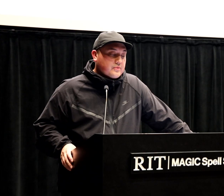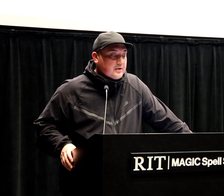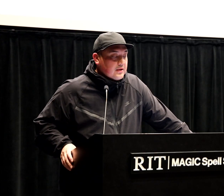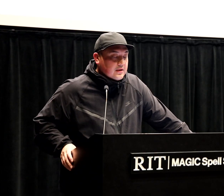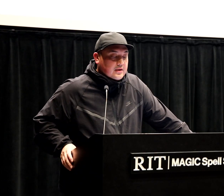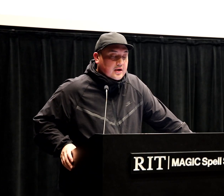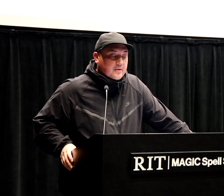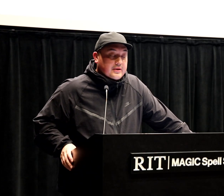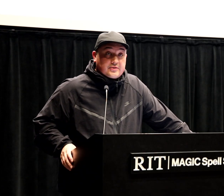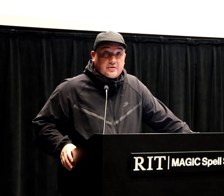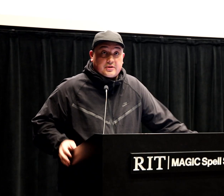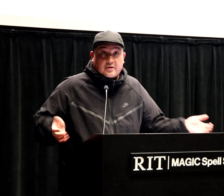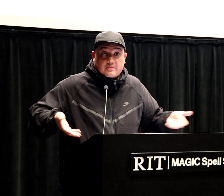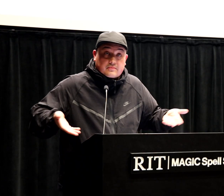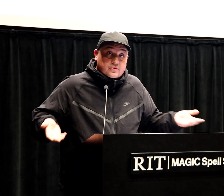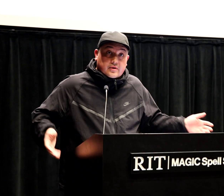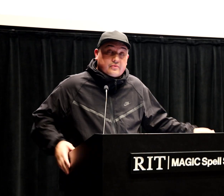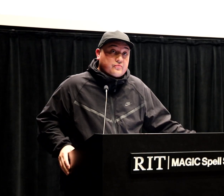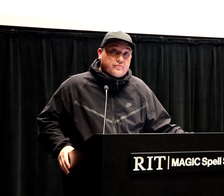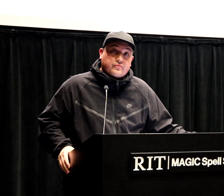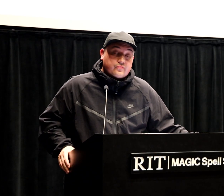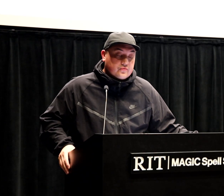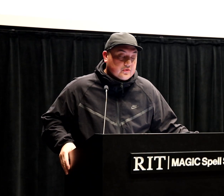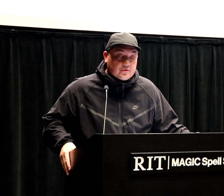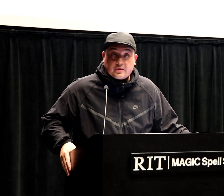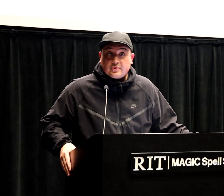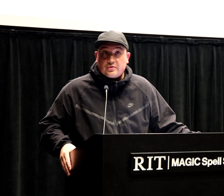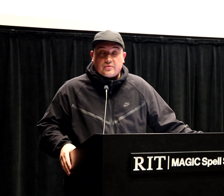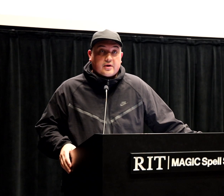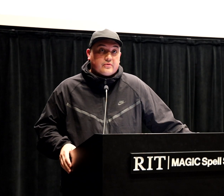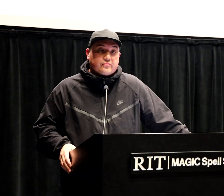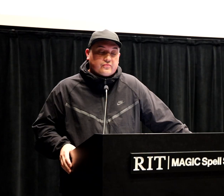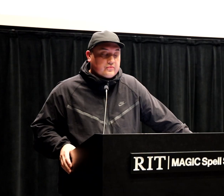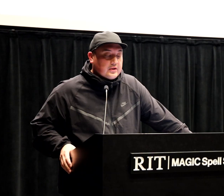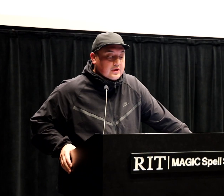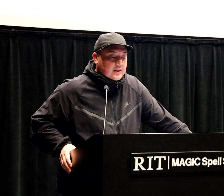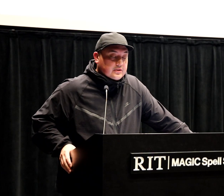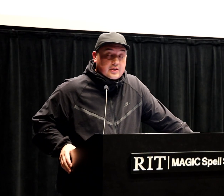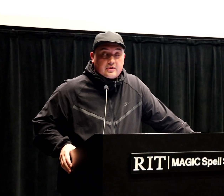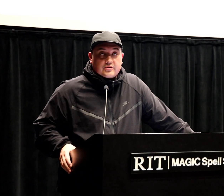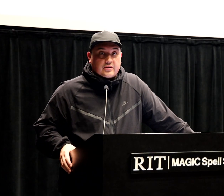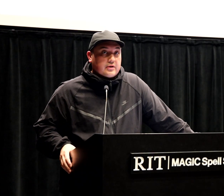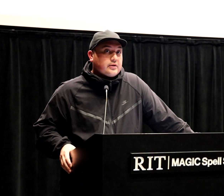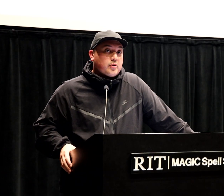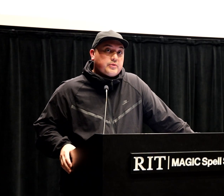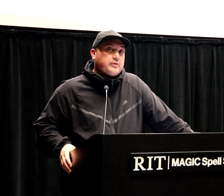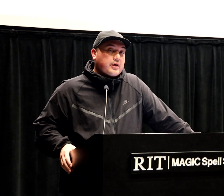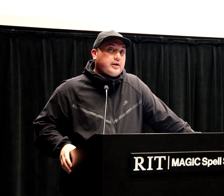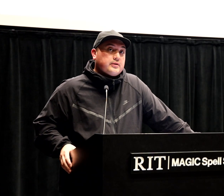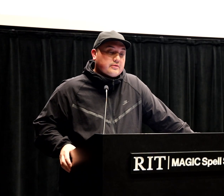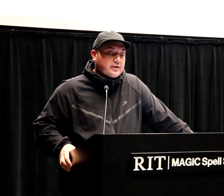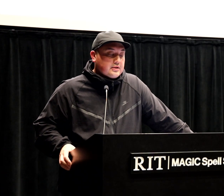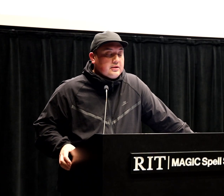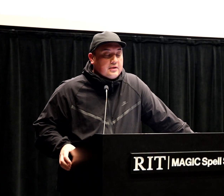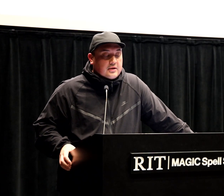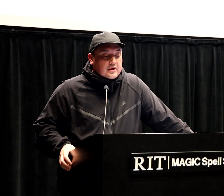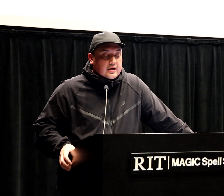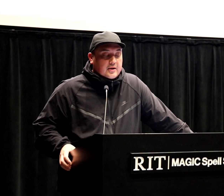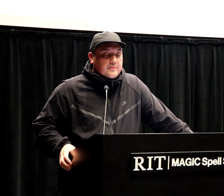help you, and it starts here. You have instructors, you have educators here that can help you with that,